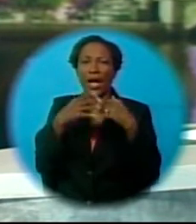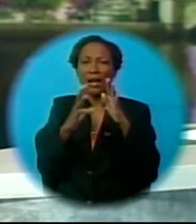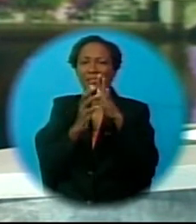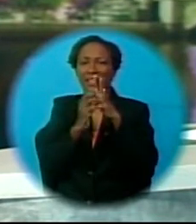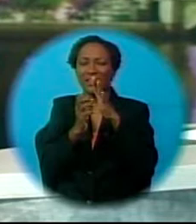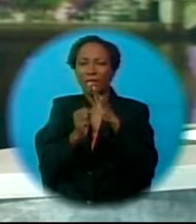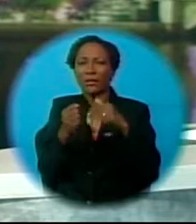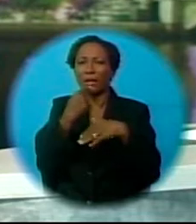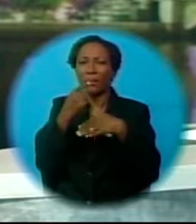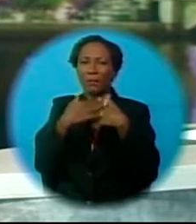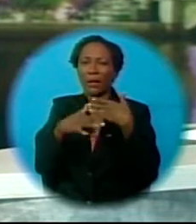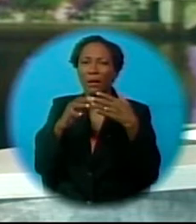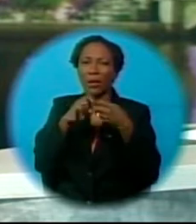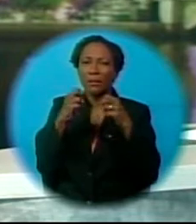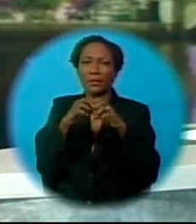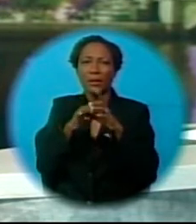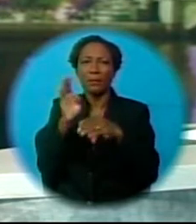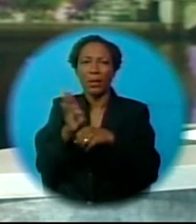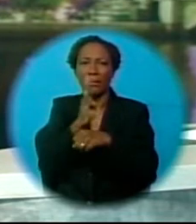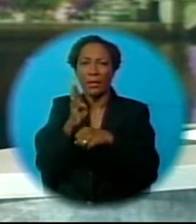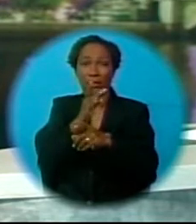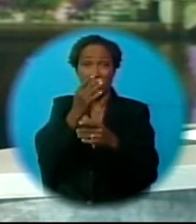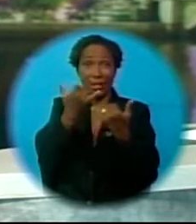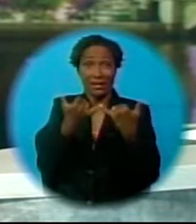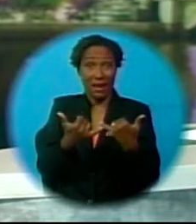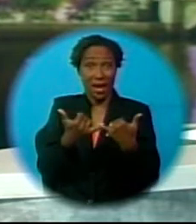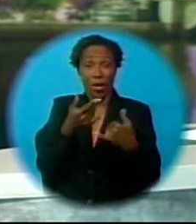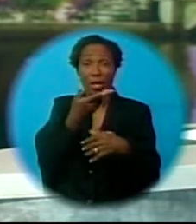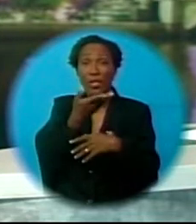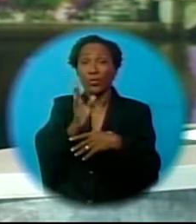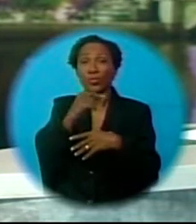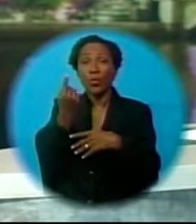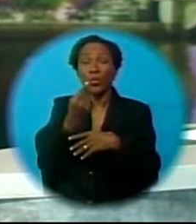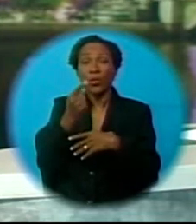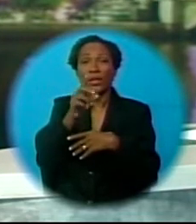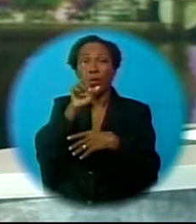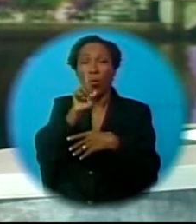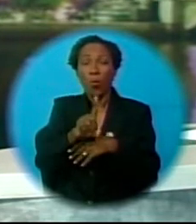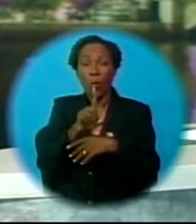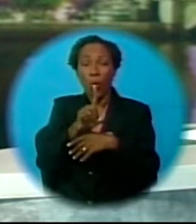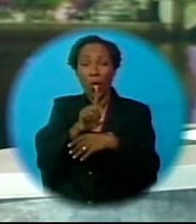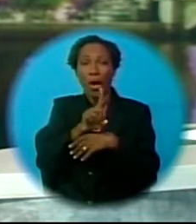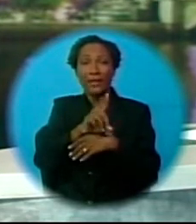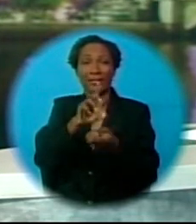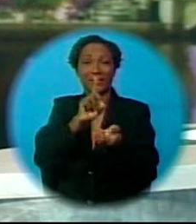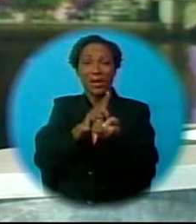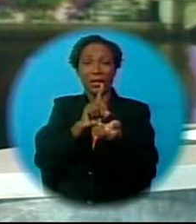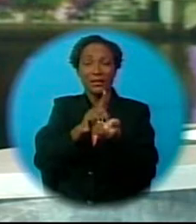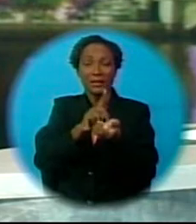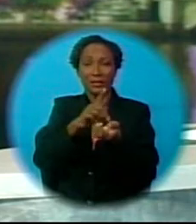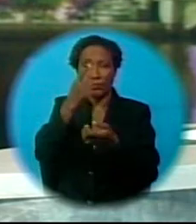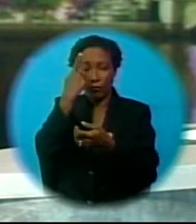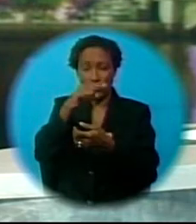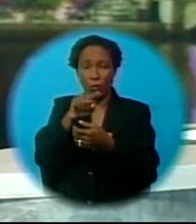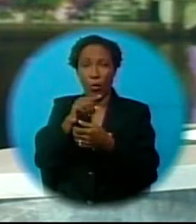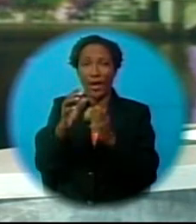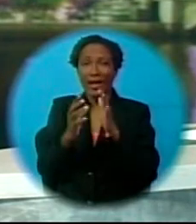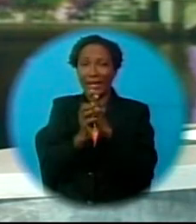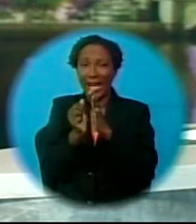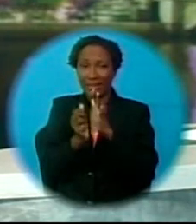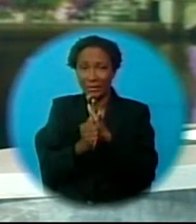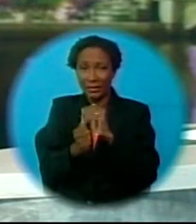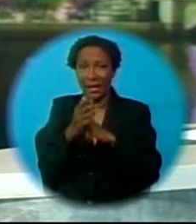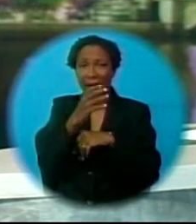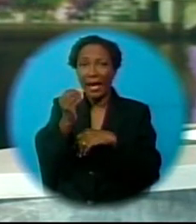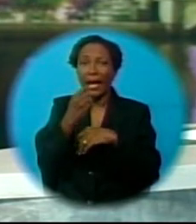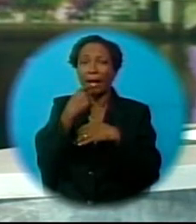in Barbados. Right now, there is only one pediatric hematologist-oncologist on the island who treats these children. But